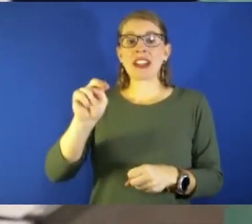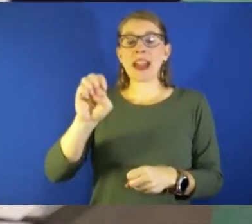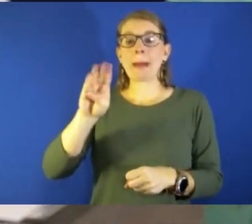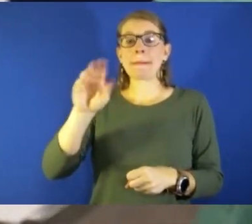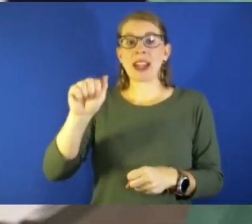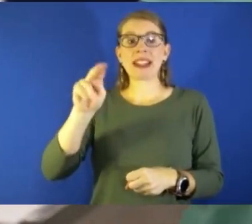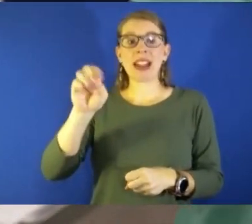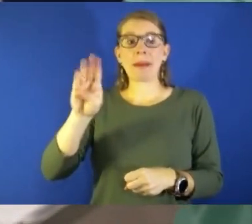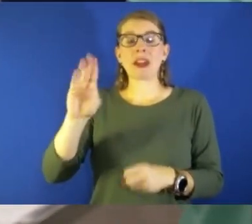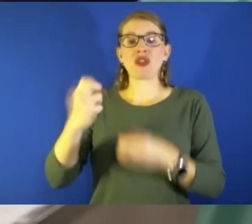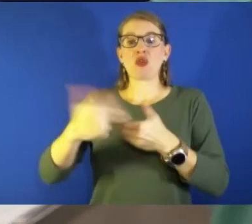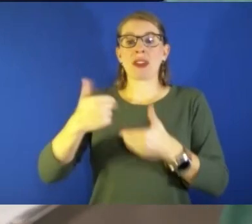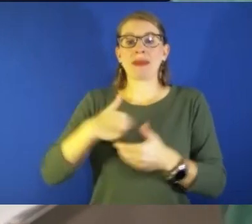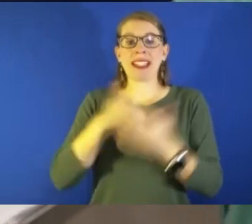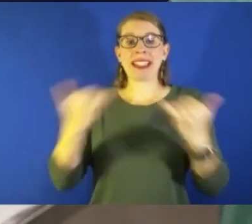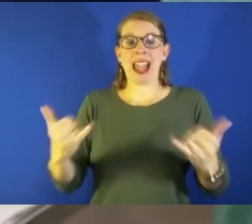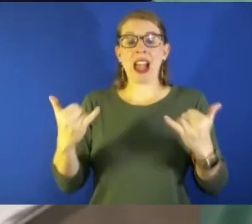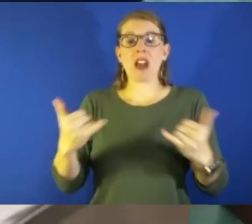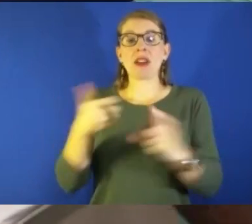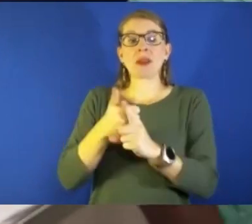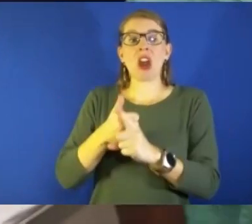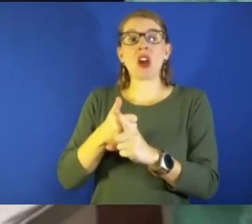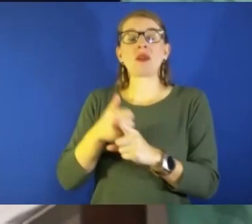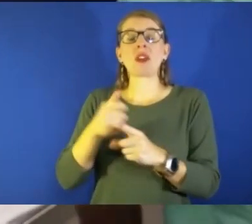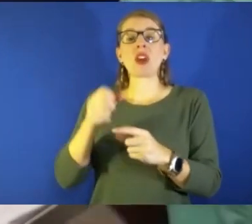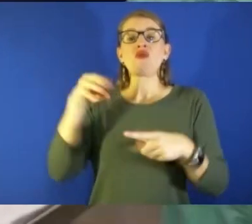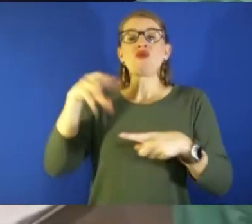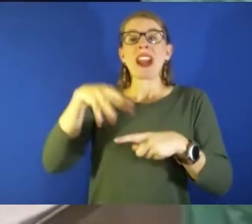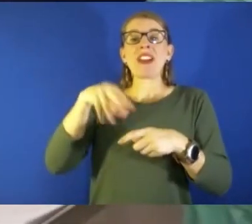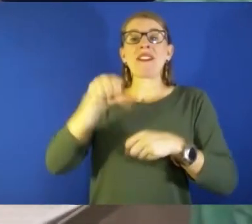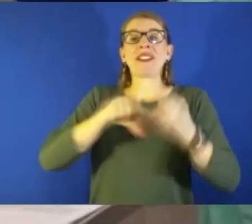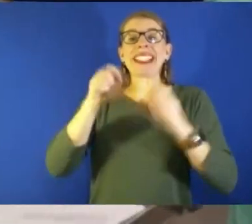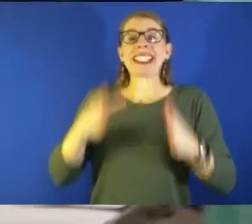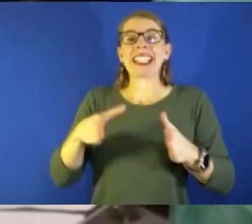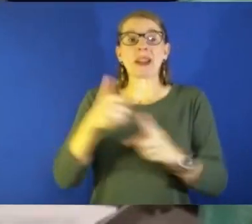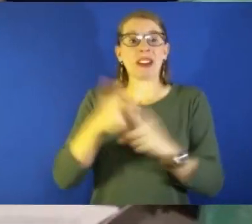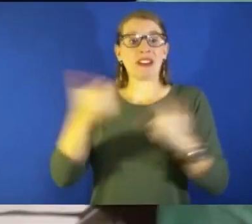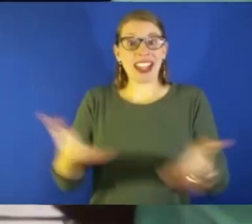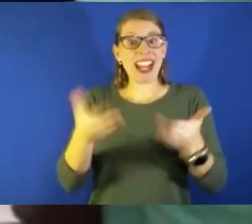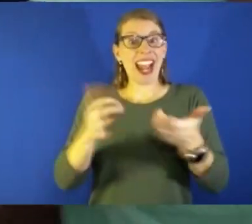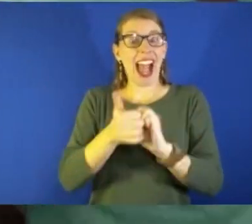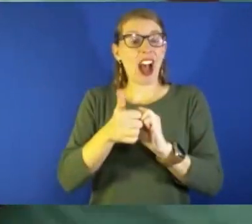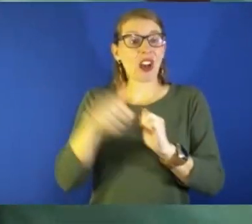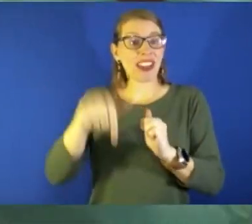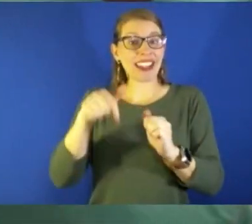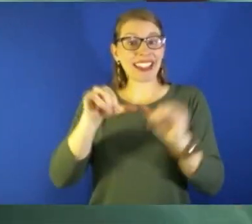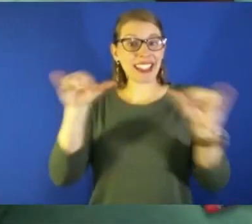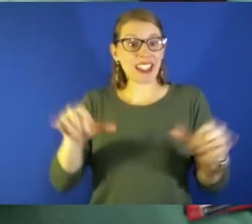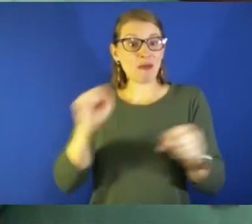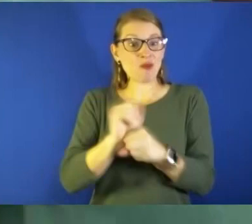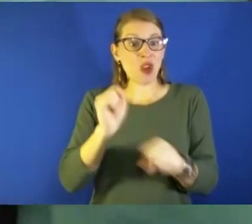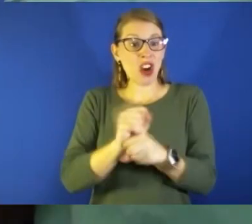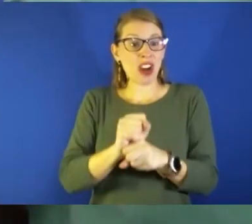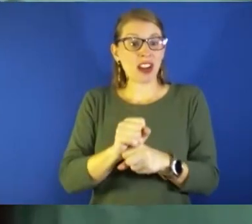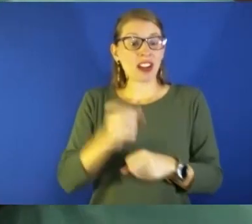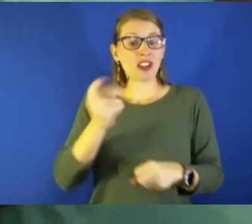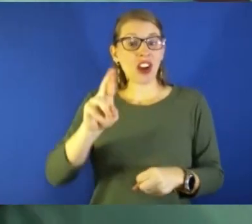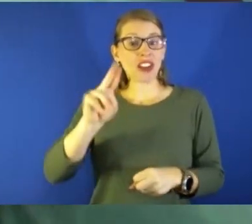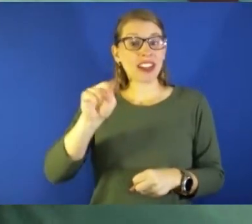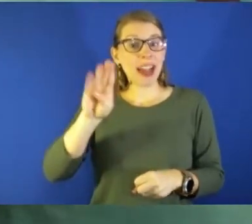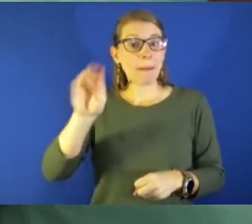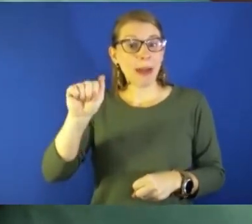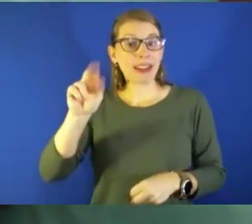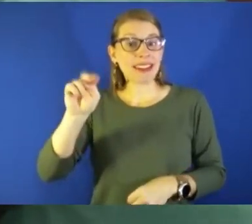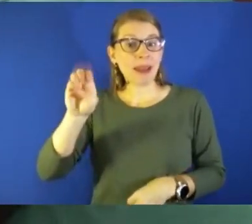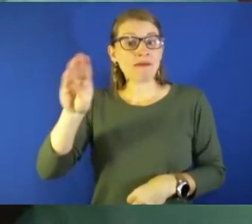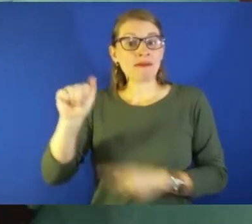the radiation physicist who is here. How does this system work, Dr. Nebaneba, once the cancer